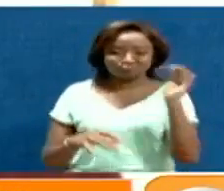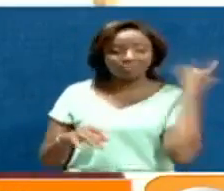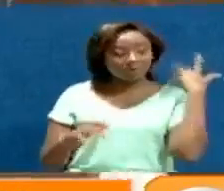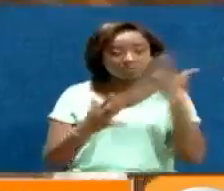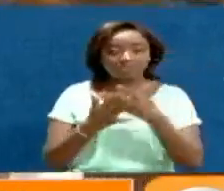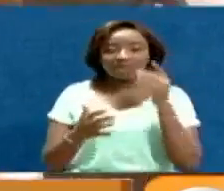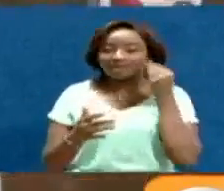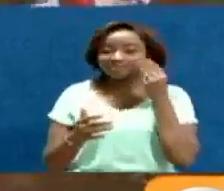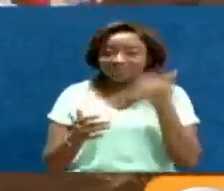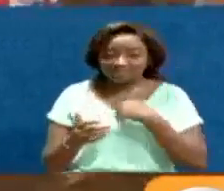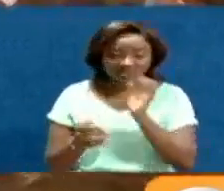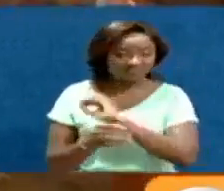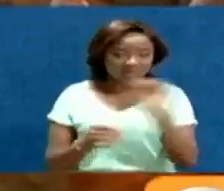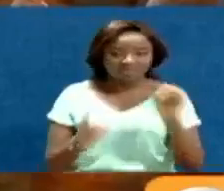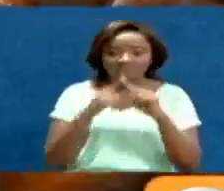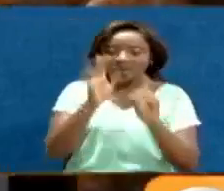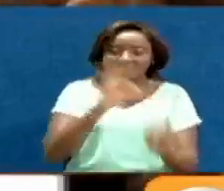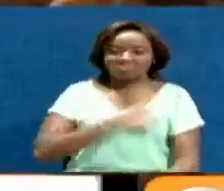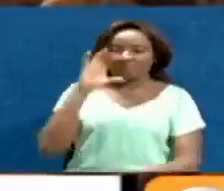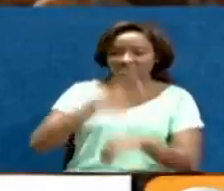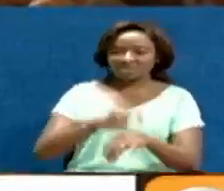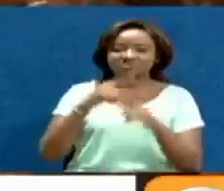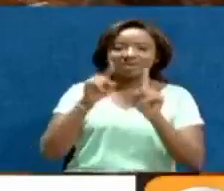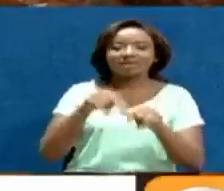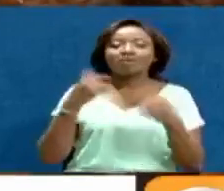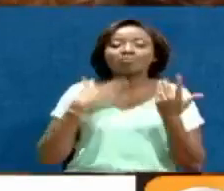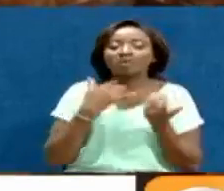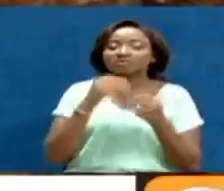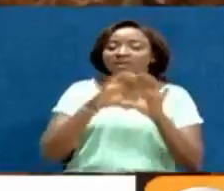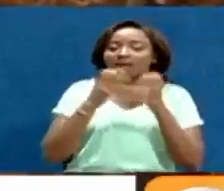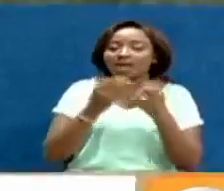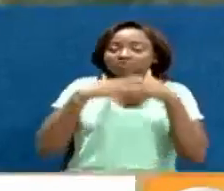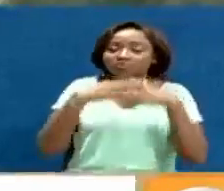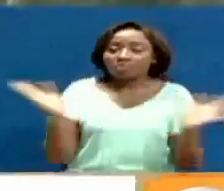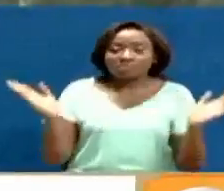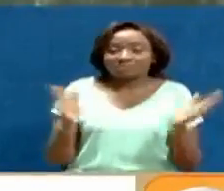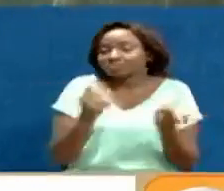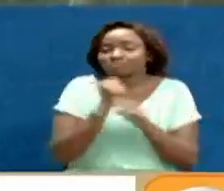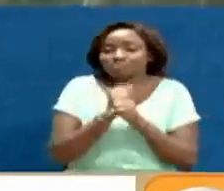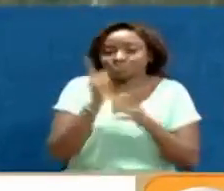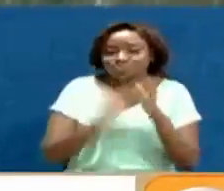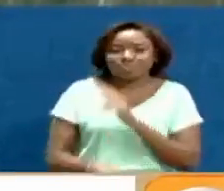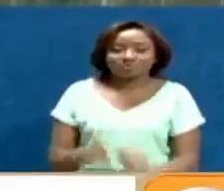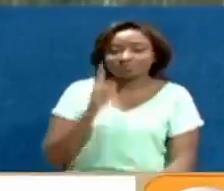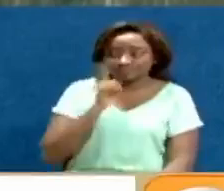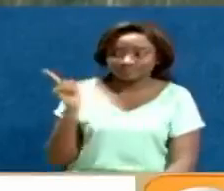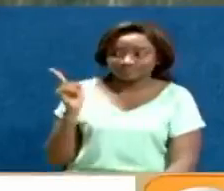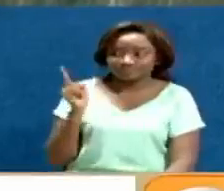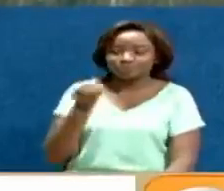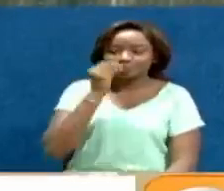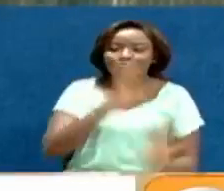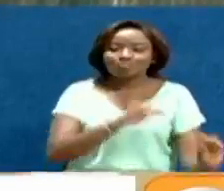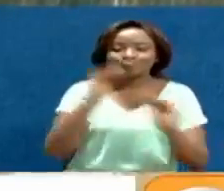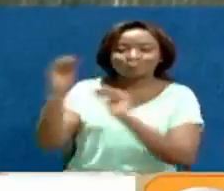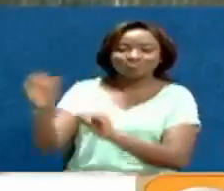maishani yangu yote. The venture paid off, but it is now time to prepare for reopening. We caught up with Maina transferring his chicken to